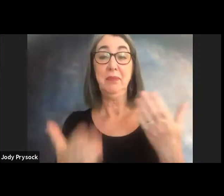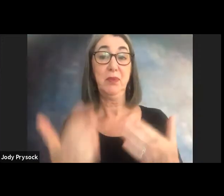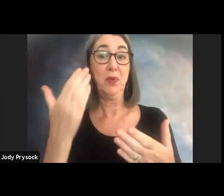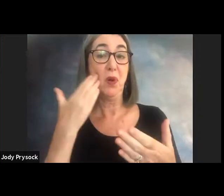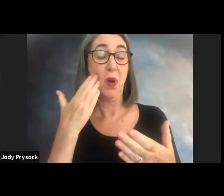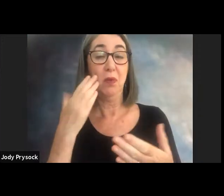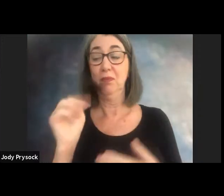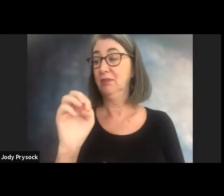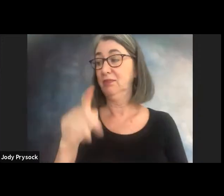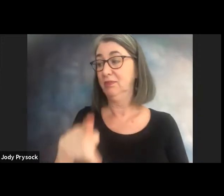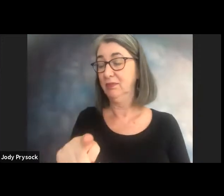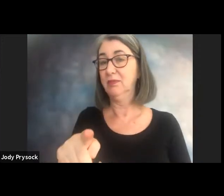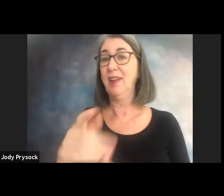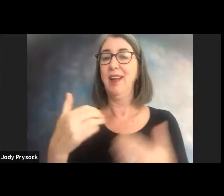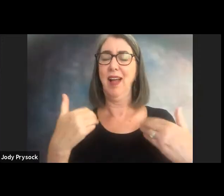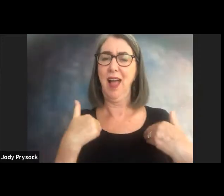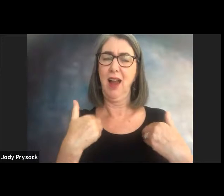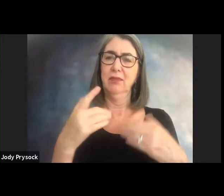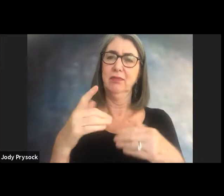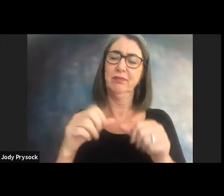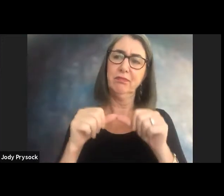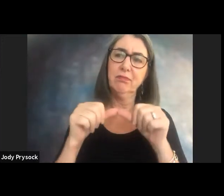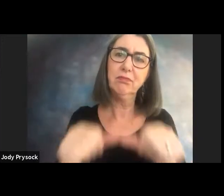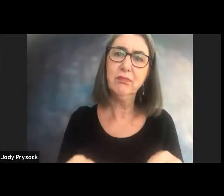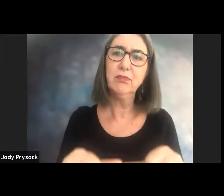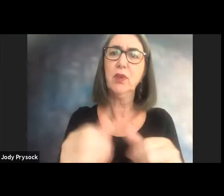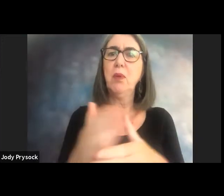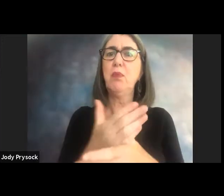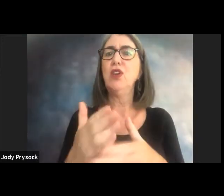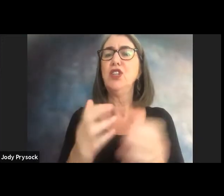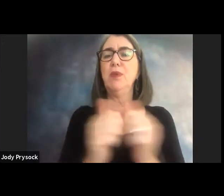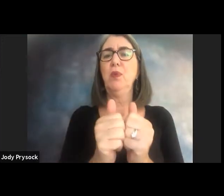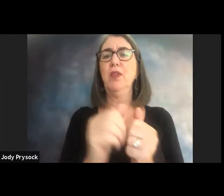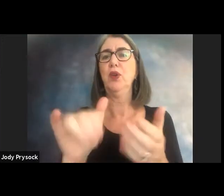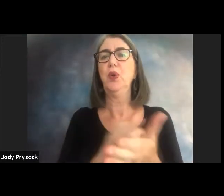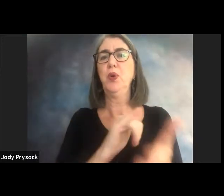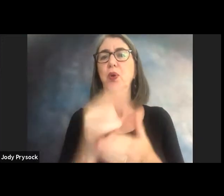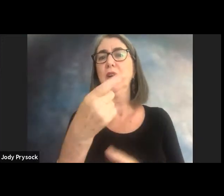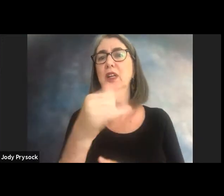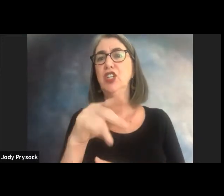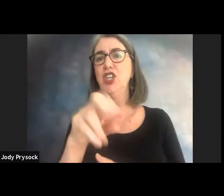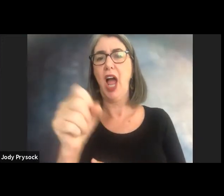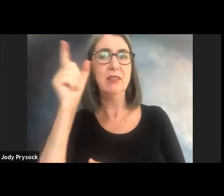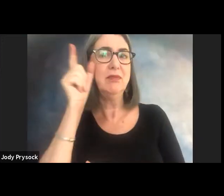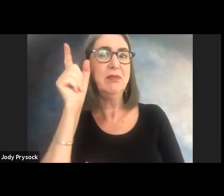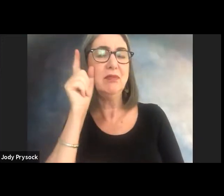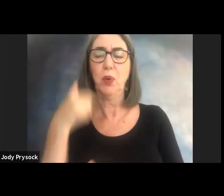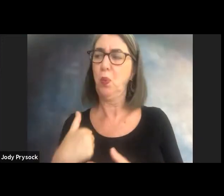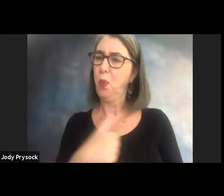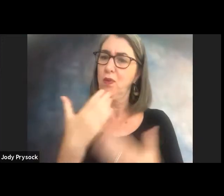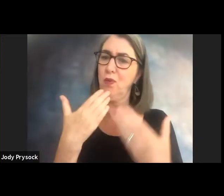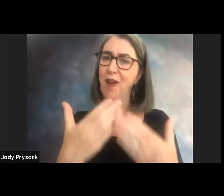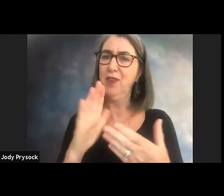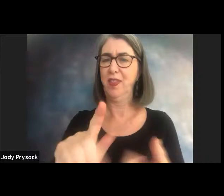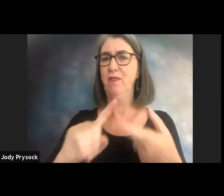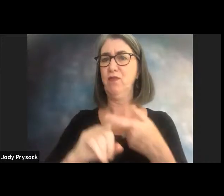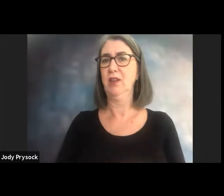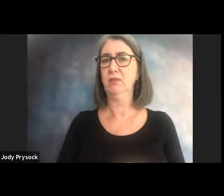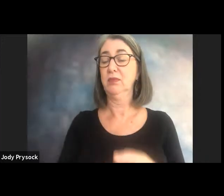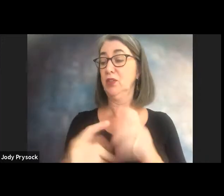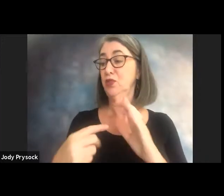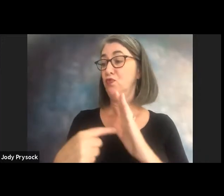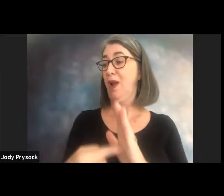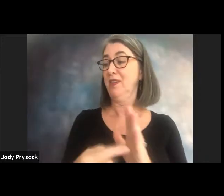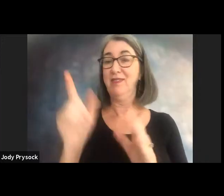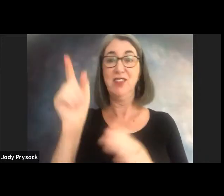my sister's place has had a long-standing partnership with the New York Giants. We are so grateful for their friendship. To represent the